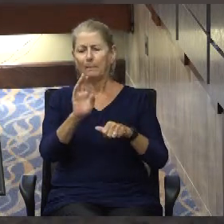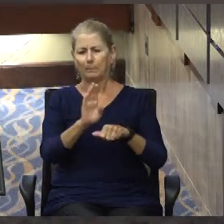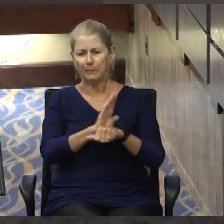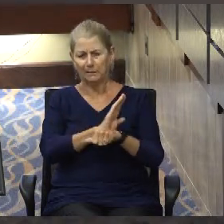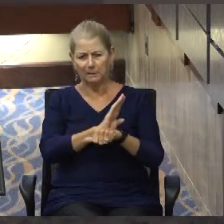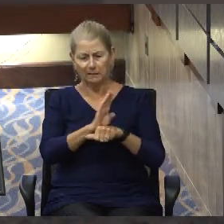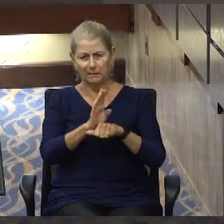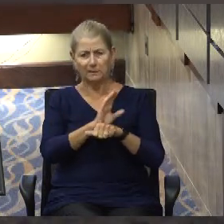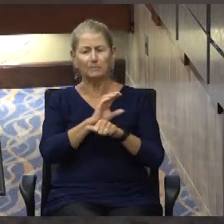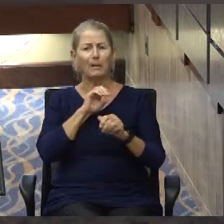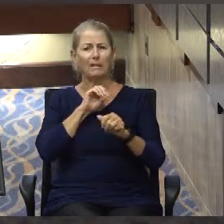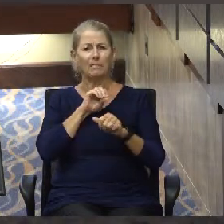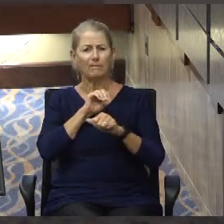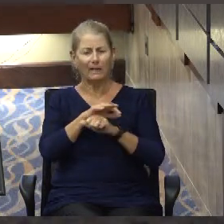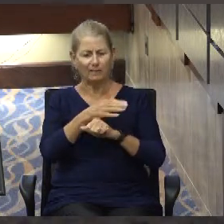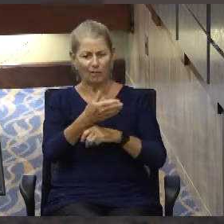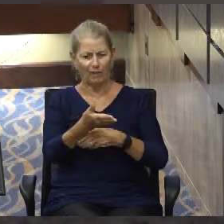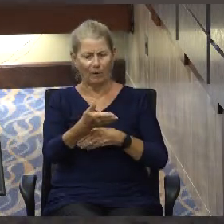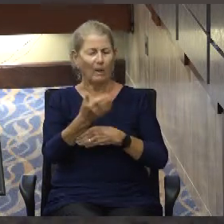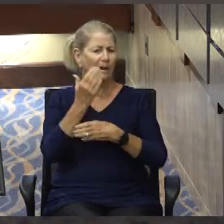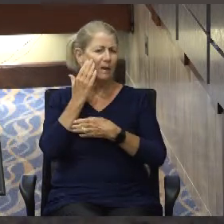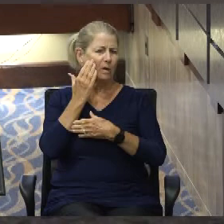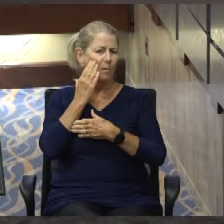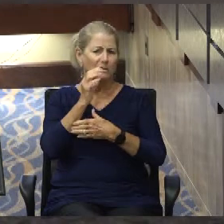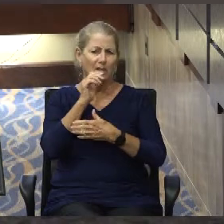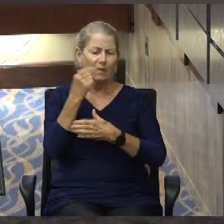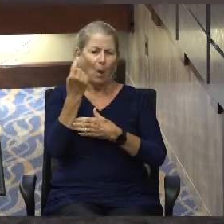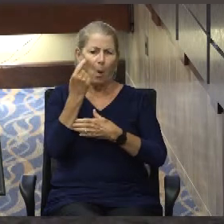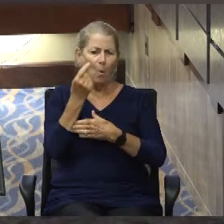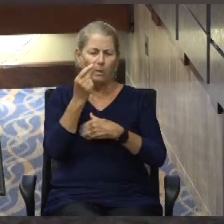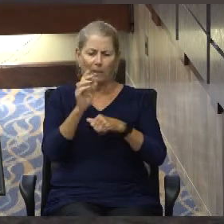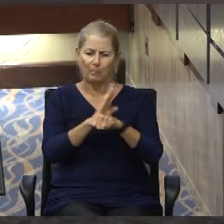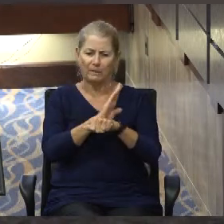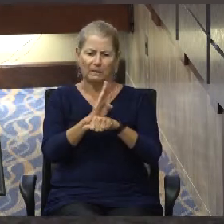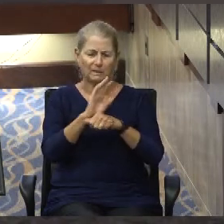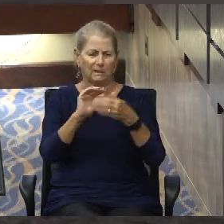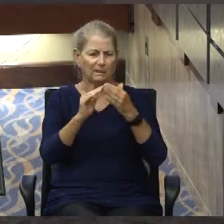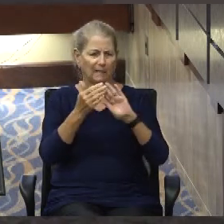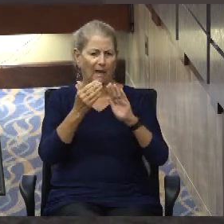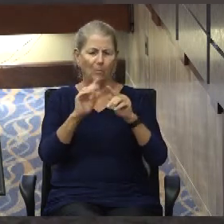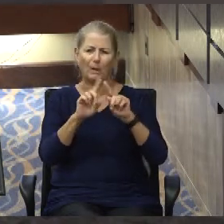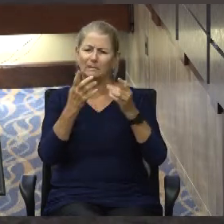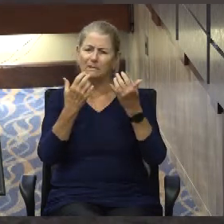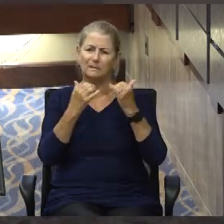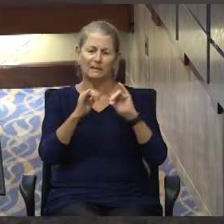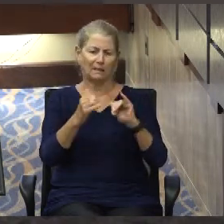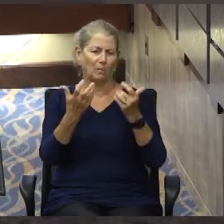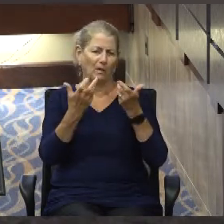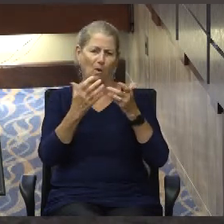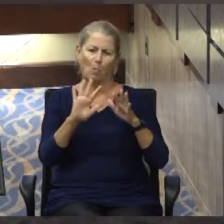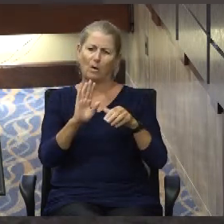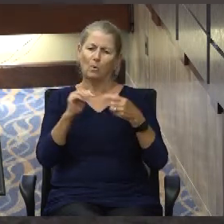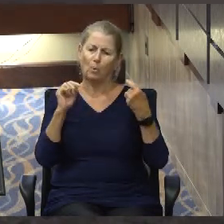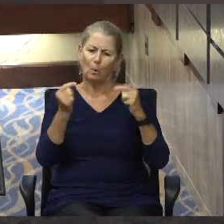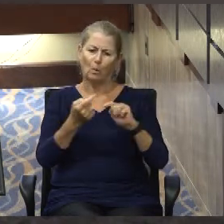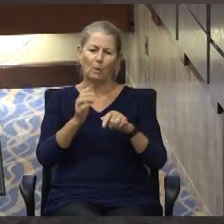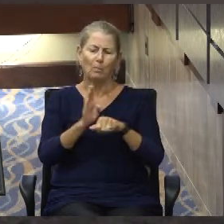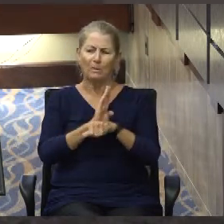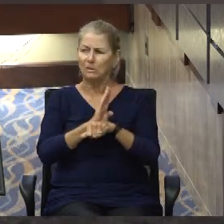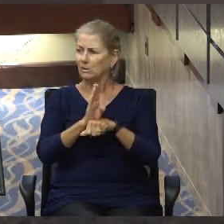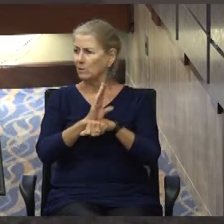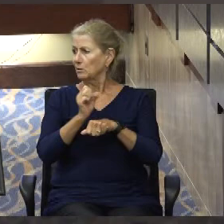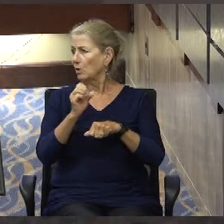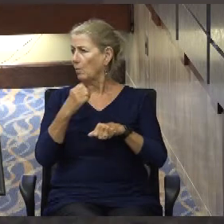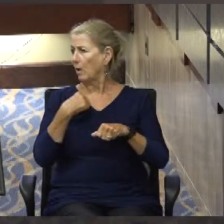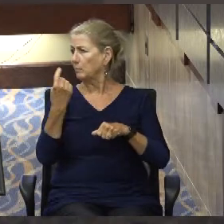being affected there. So, and I know it's not the only business in town, but still, we don't want to hurt our businesses. So I'm